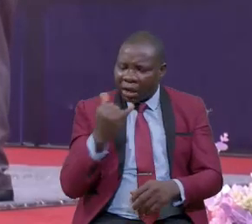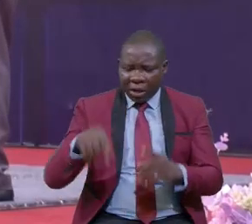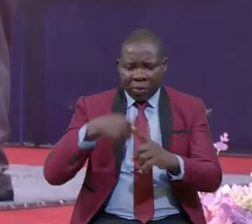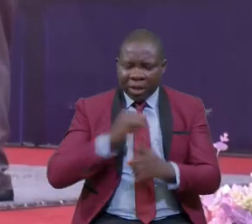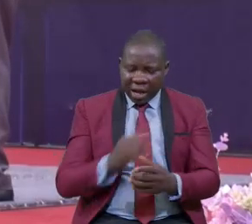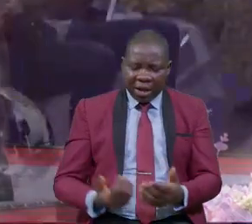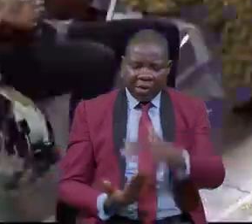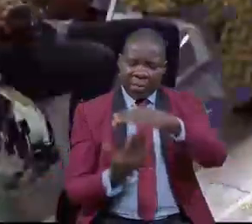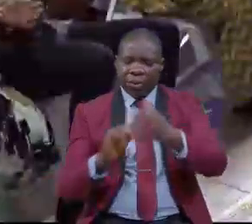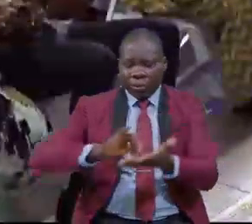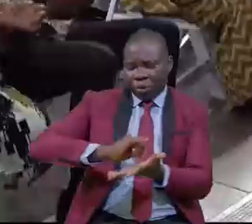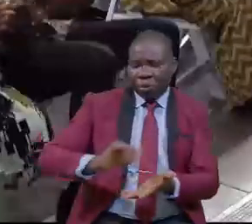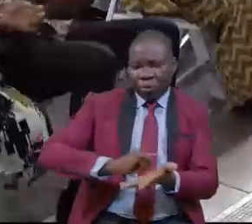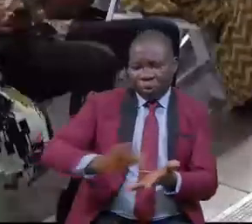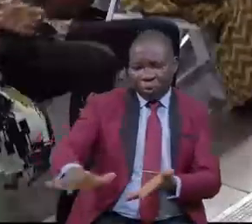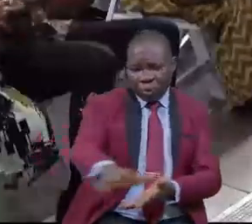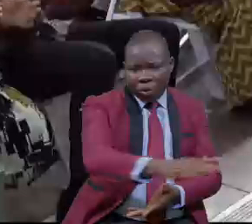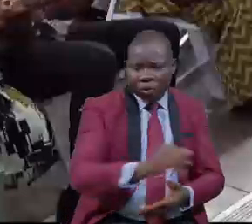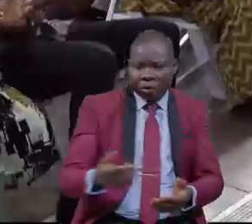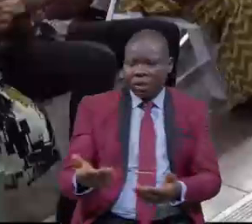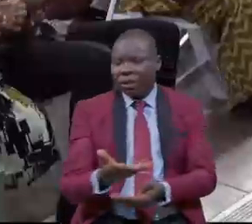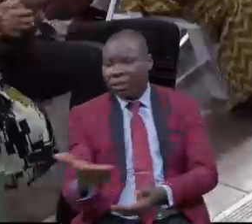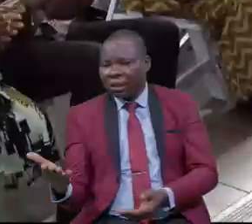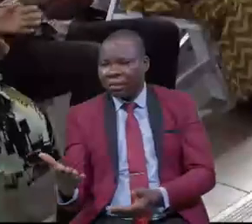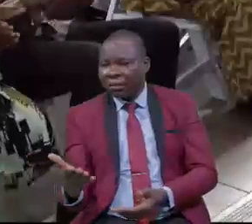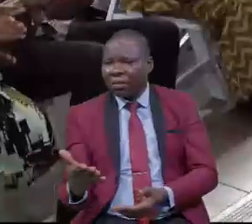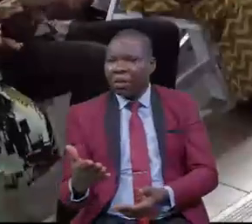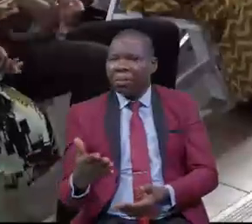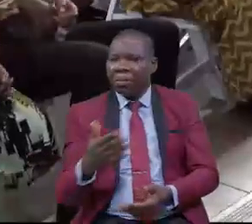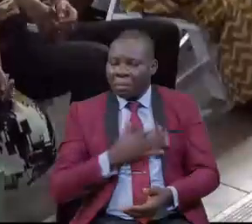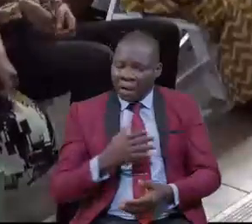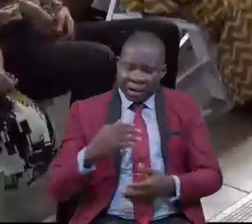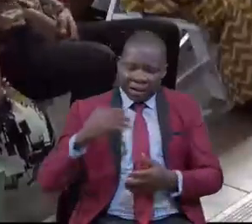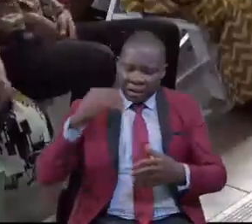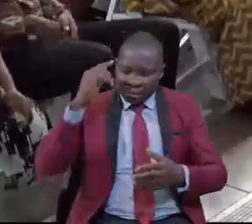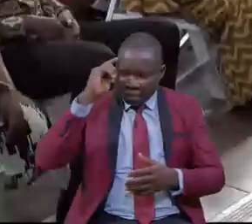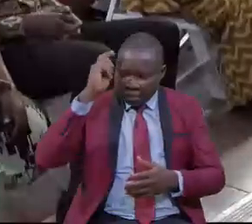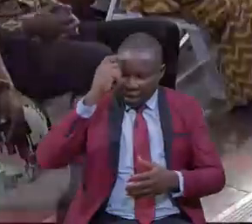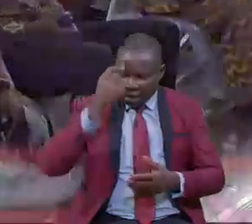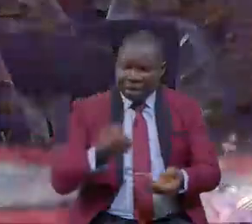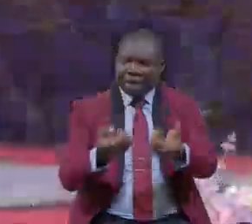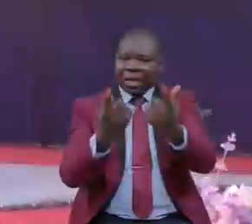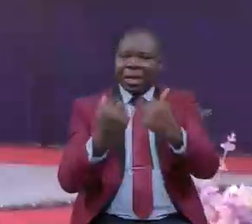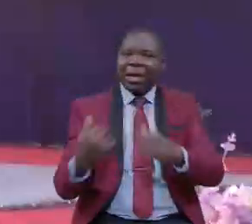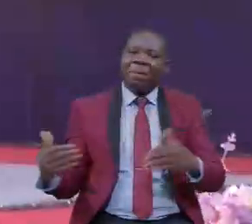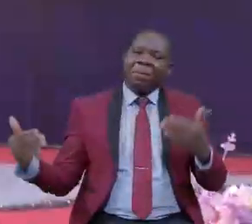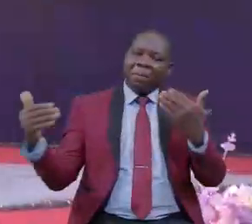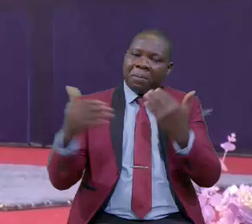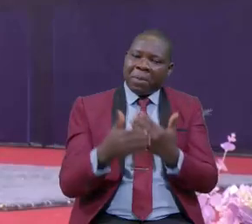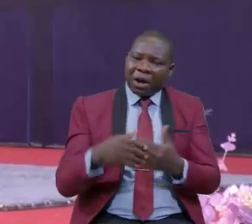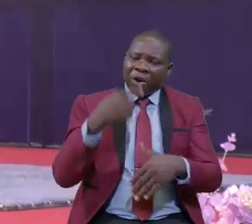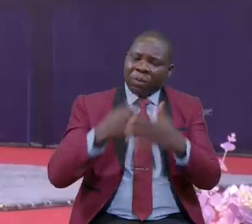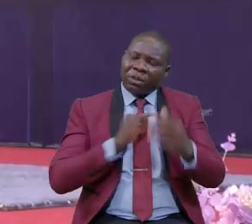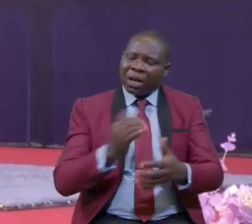What I wanted you to pray about was done. You know, When we do